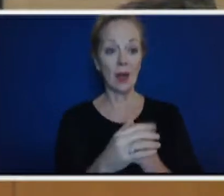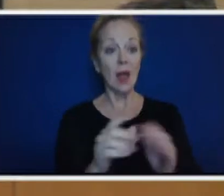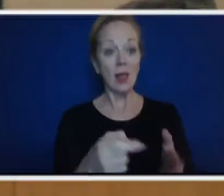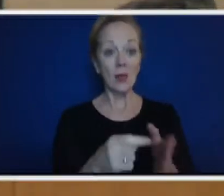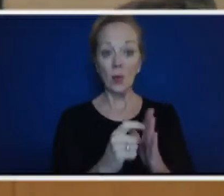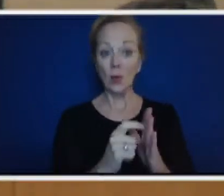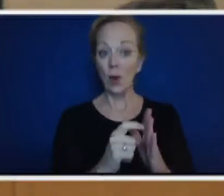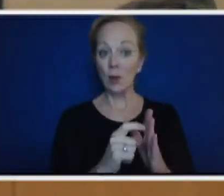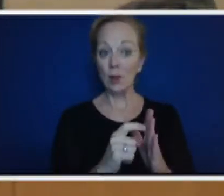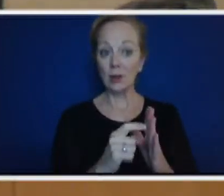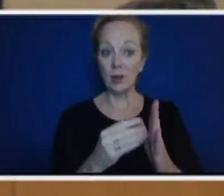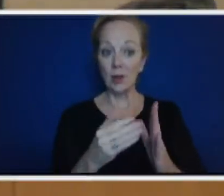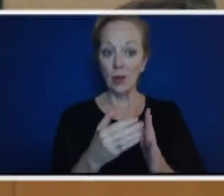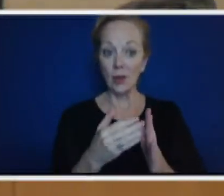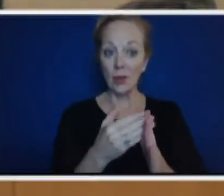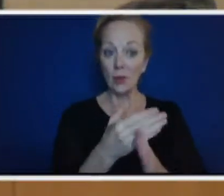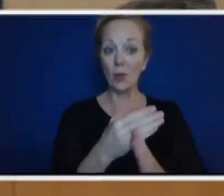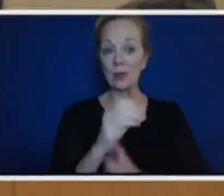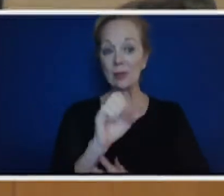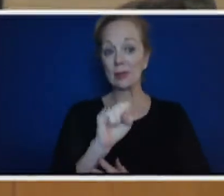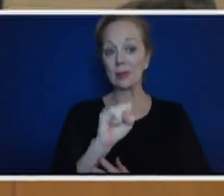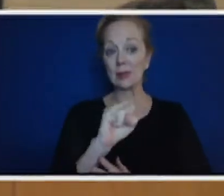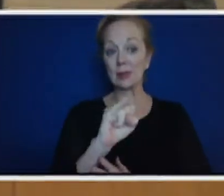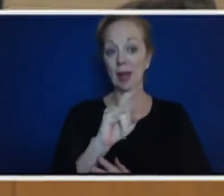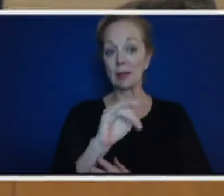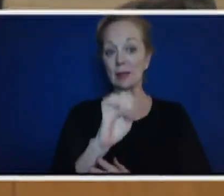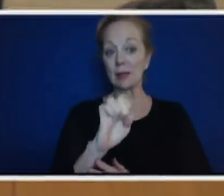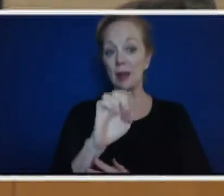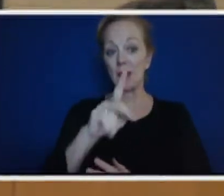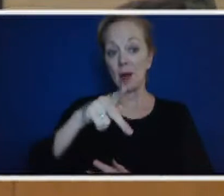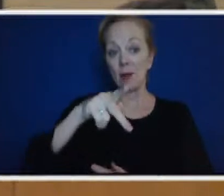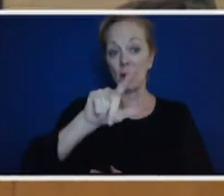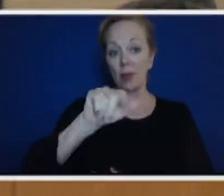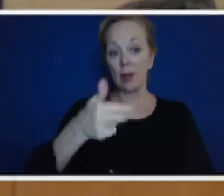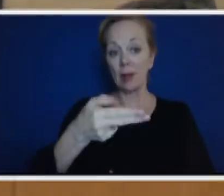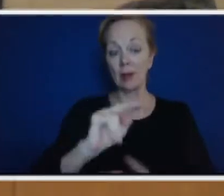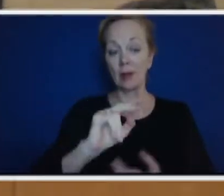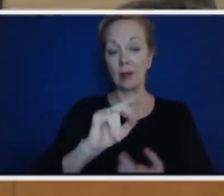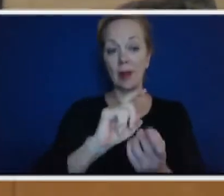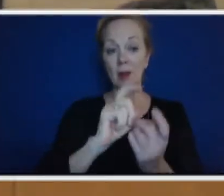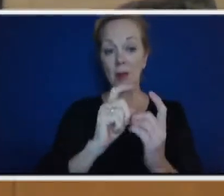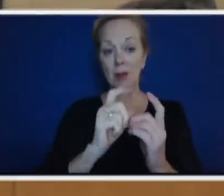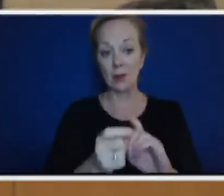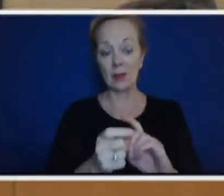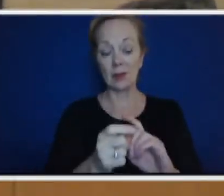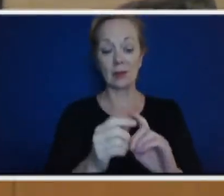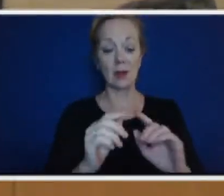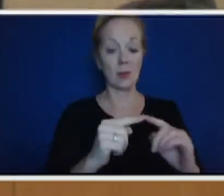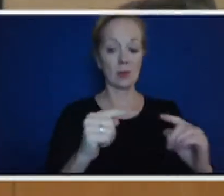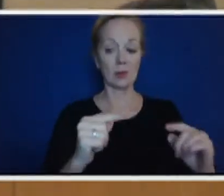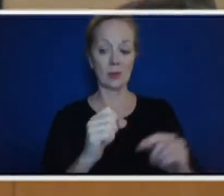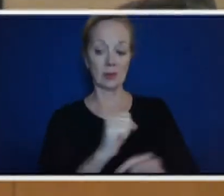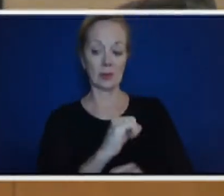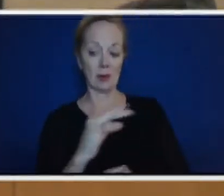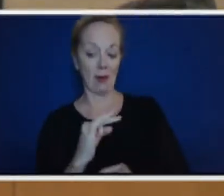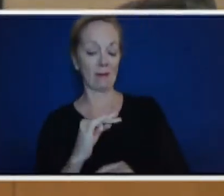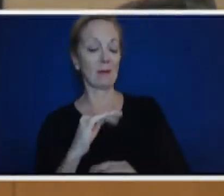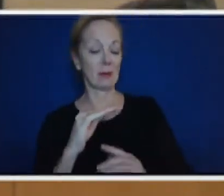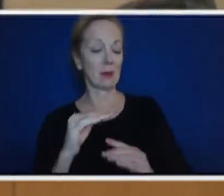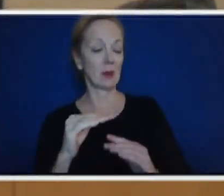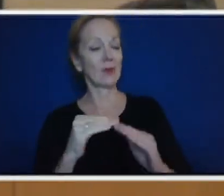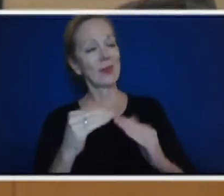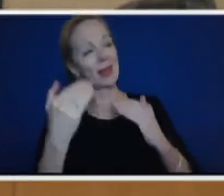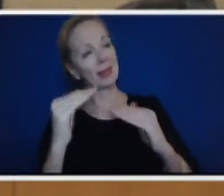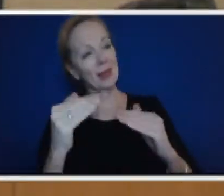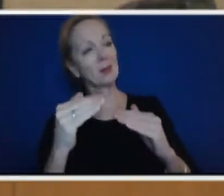go this through a site plan amendment versus doing this at a staff level, staff does have limited discretion in our ordinance to